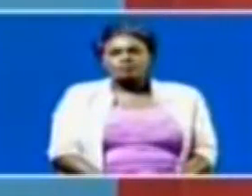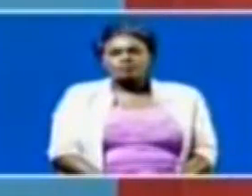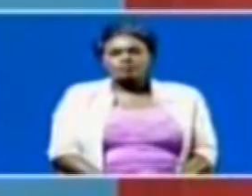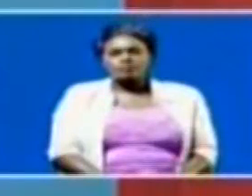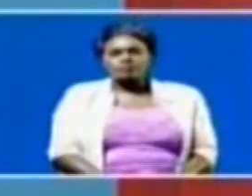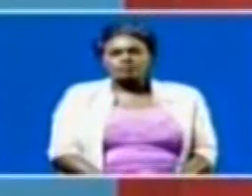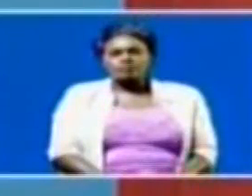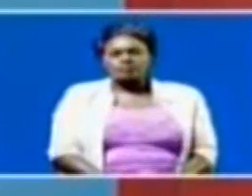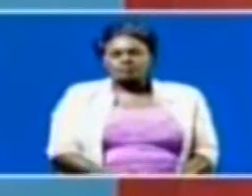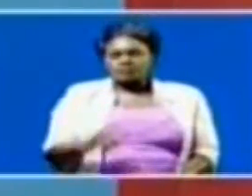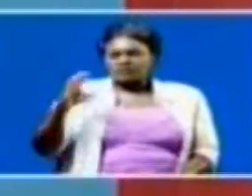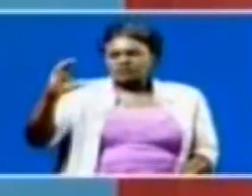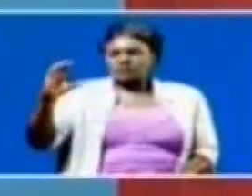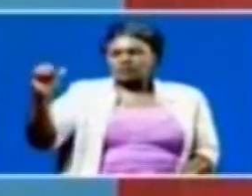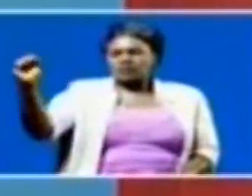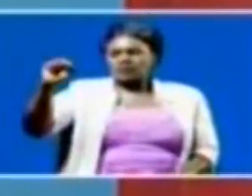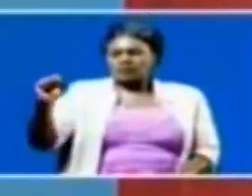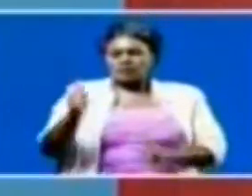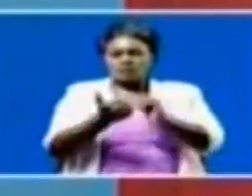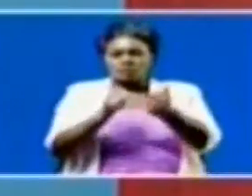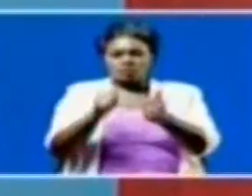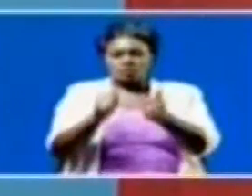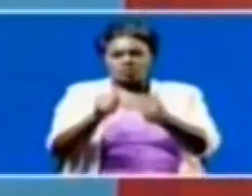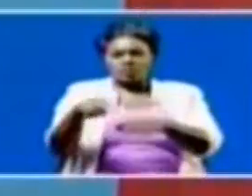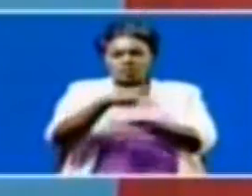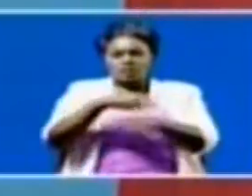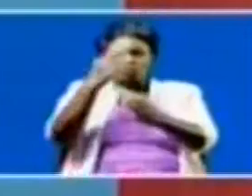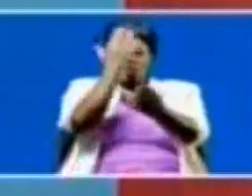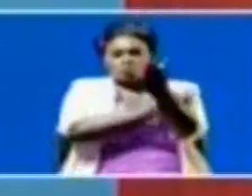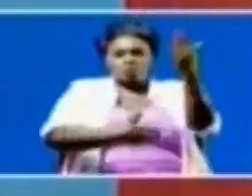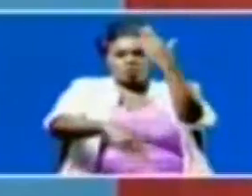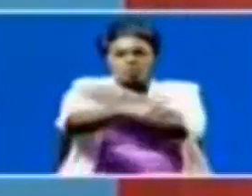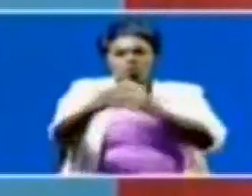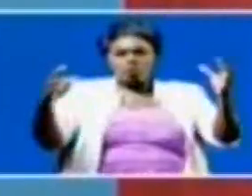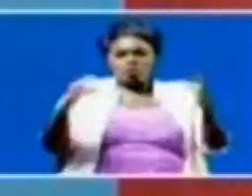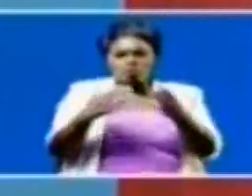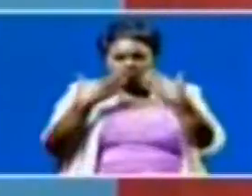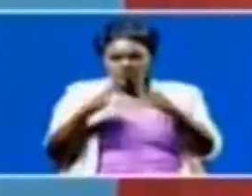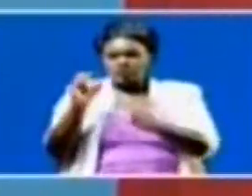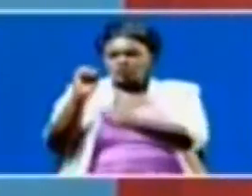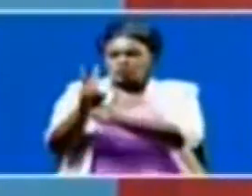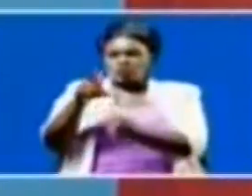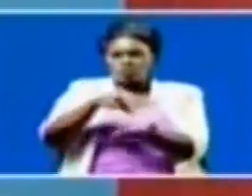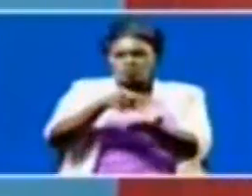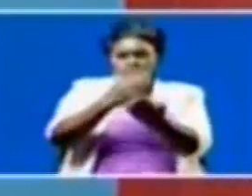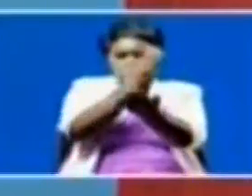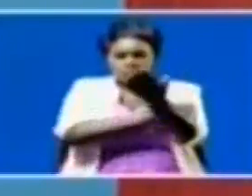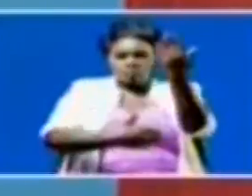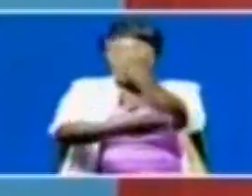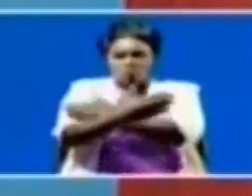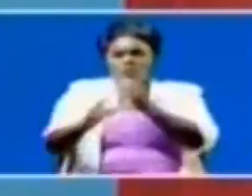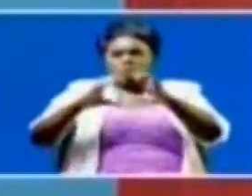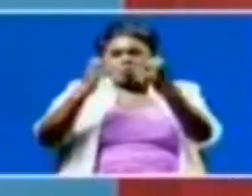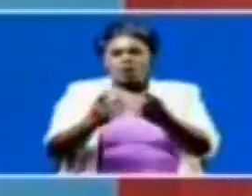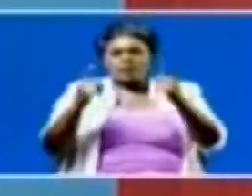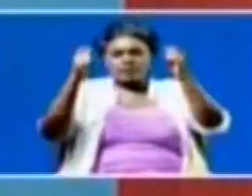Now, Sports Cabinet Secretary Rashid Echesa says the national amputee football team that finished 12th at the Amputee World Cup in Mexico